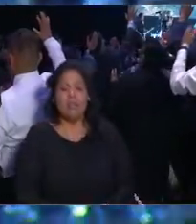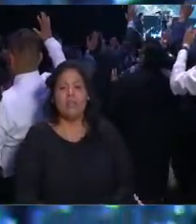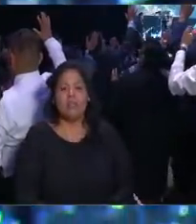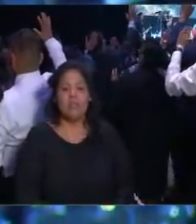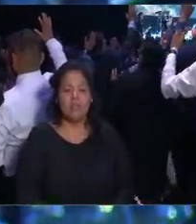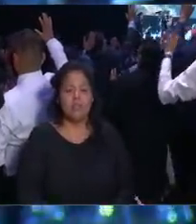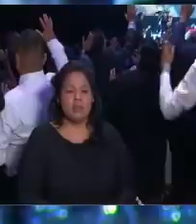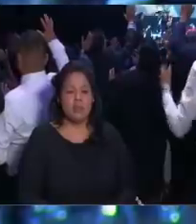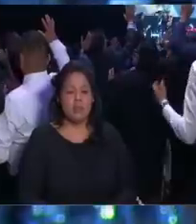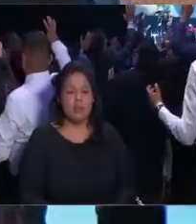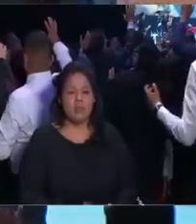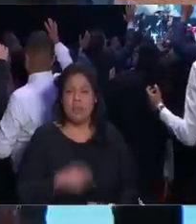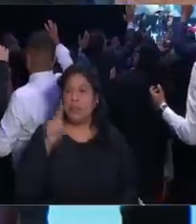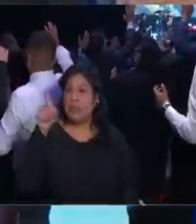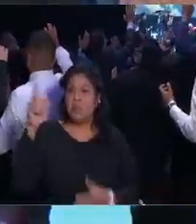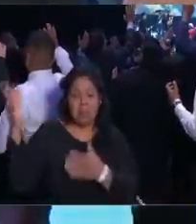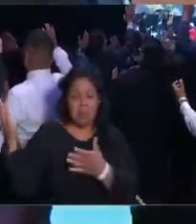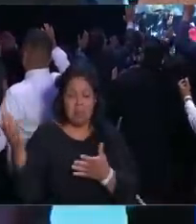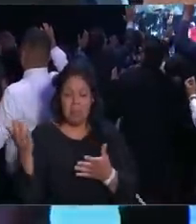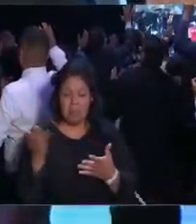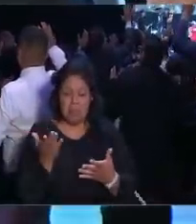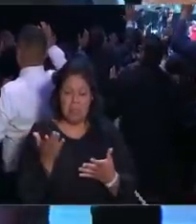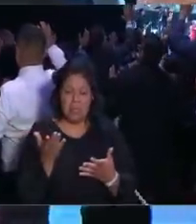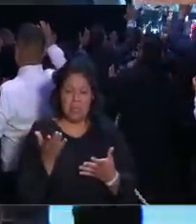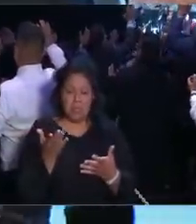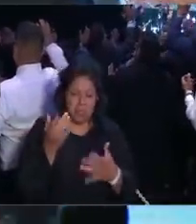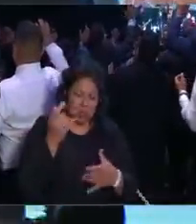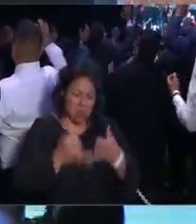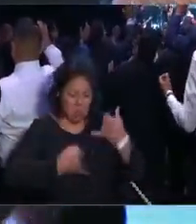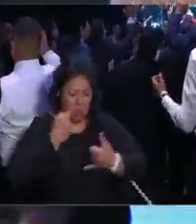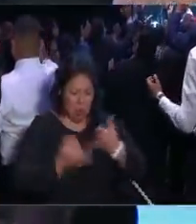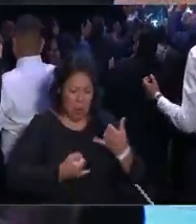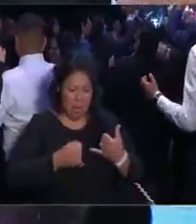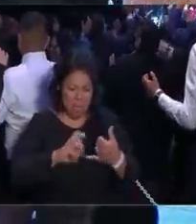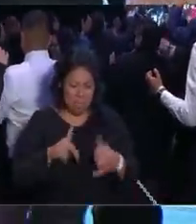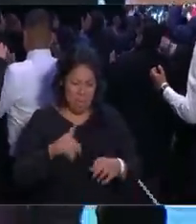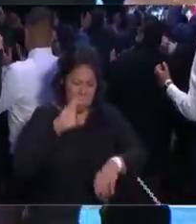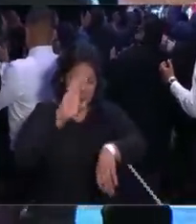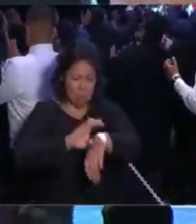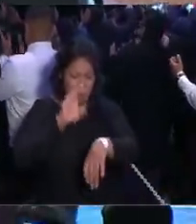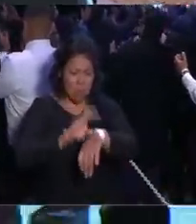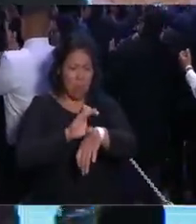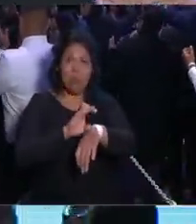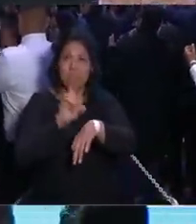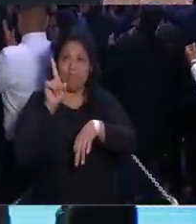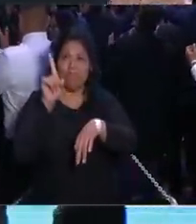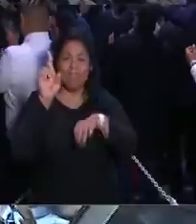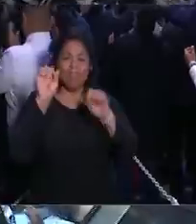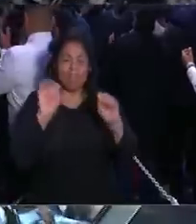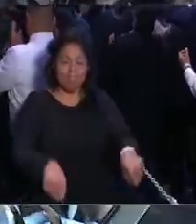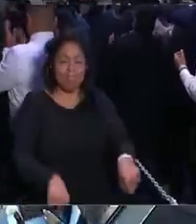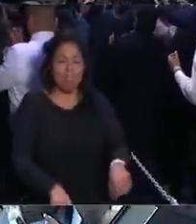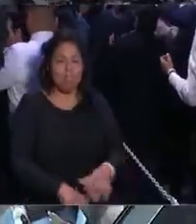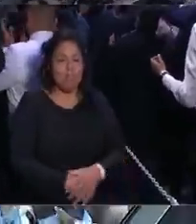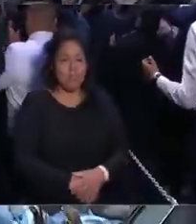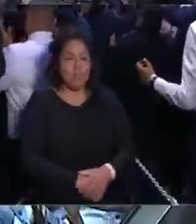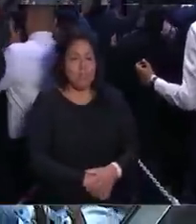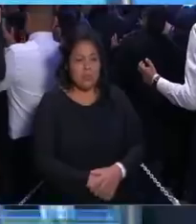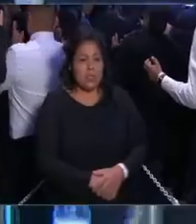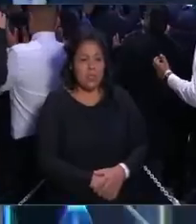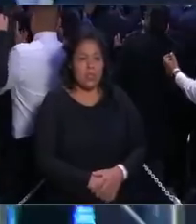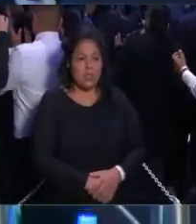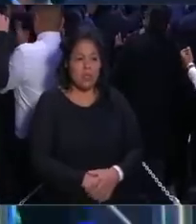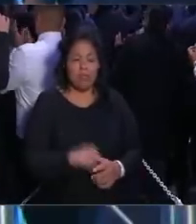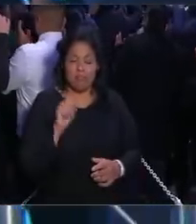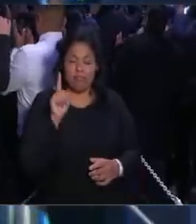puede. You can bring joy back to the church! Lo puedes hacer, Dios. You can